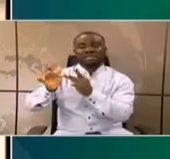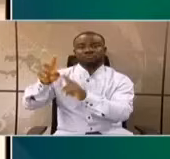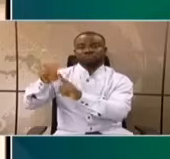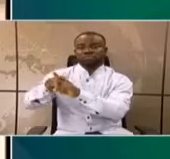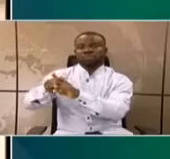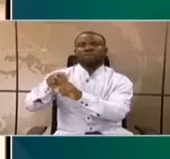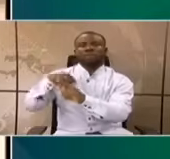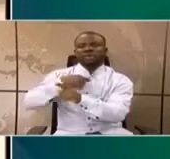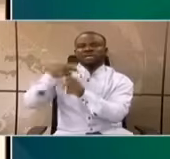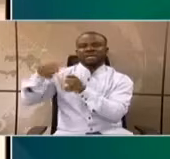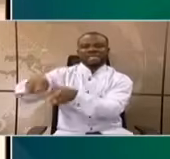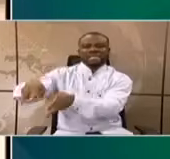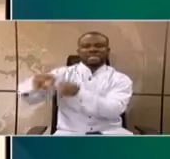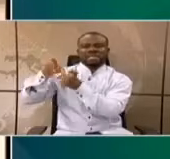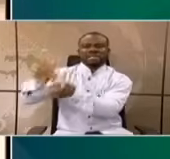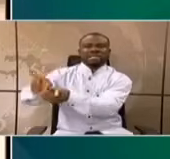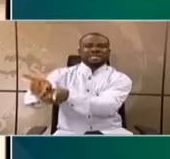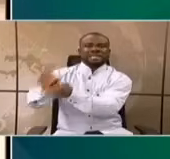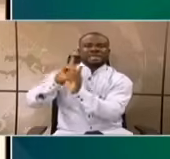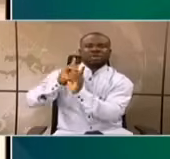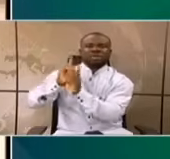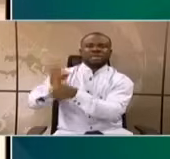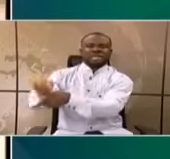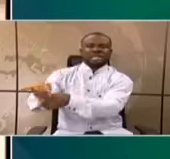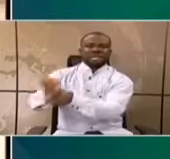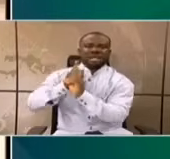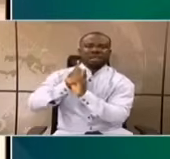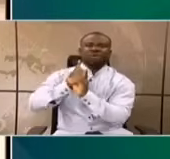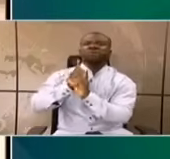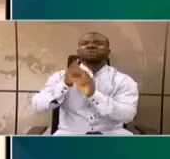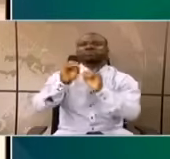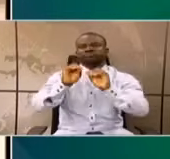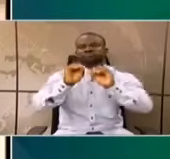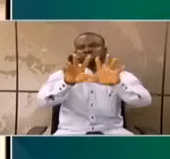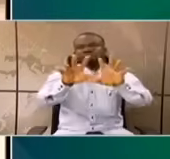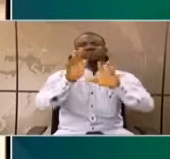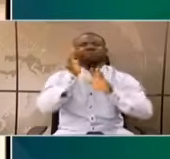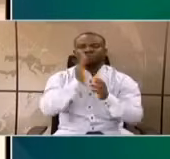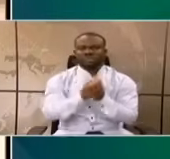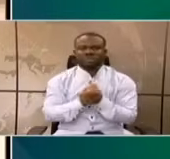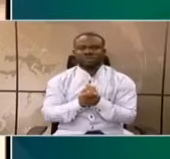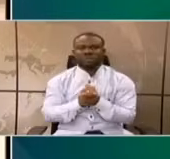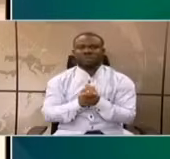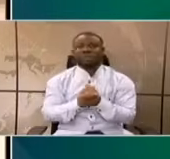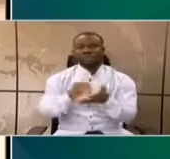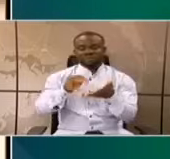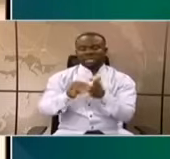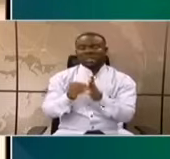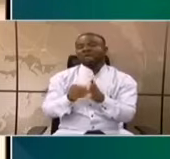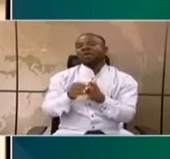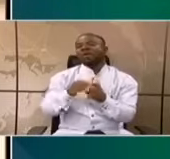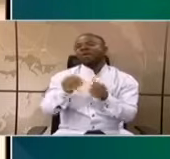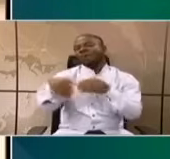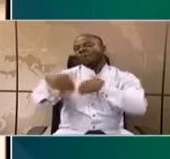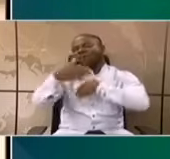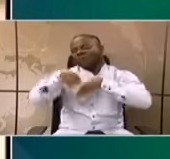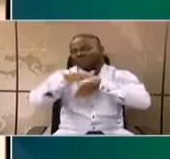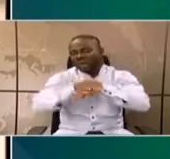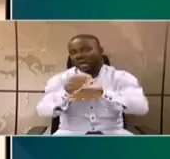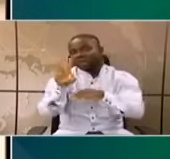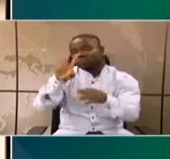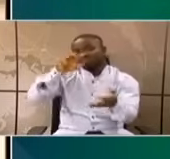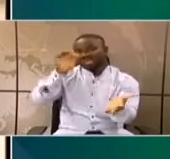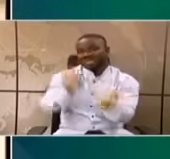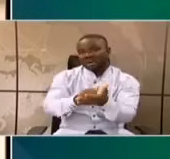yay. Yeah, we want to see our website. And what you have about